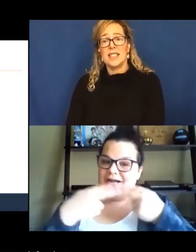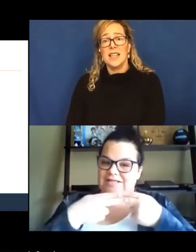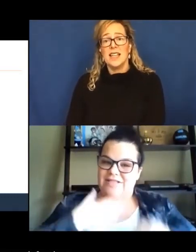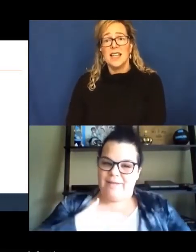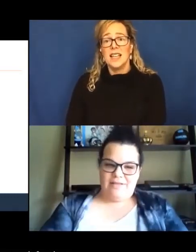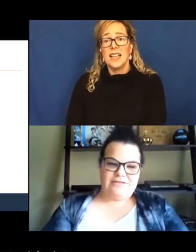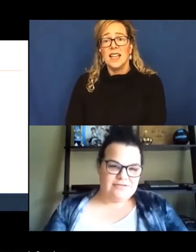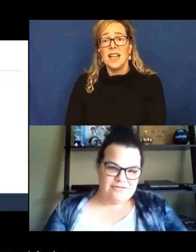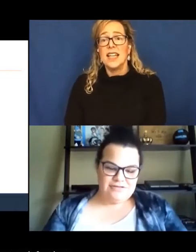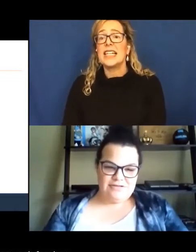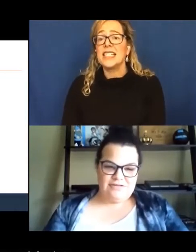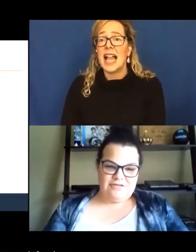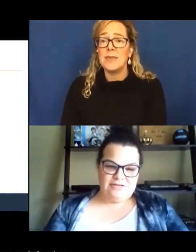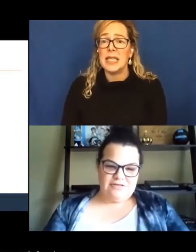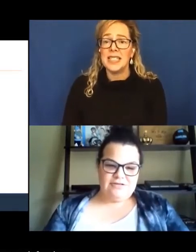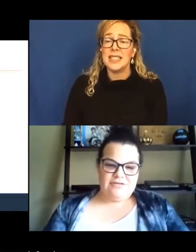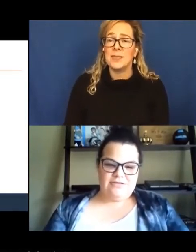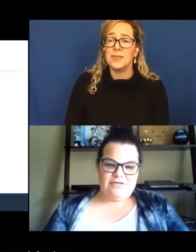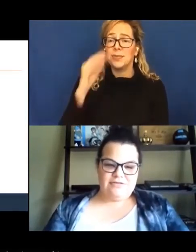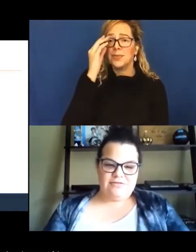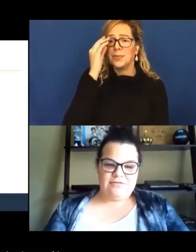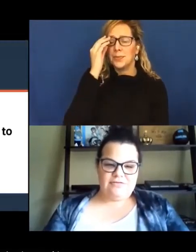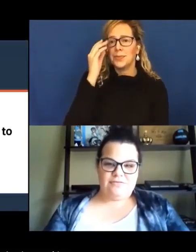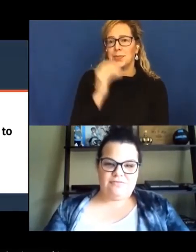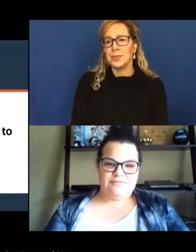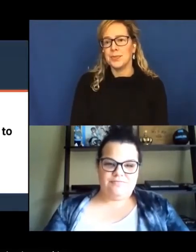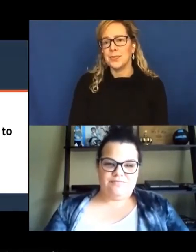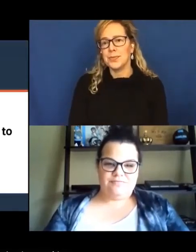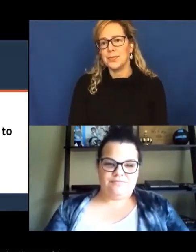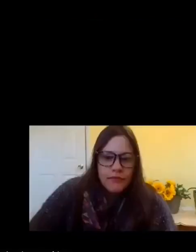that. Next slide, please.